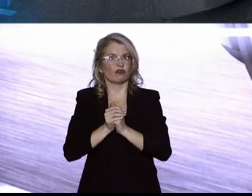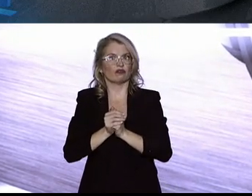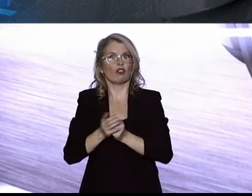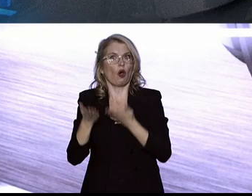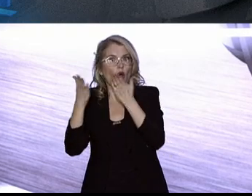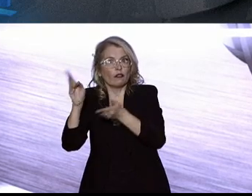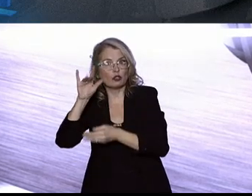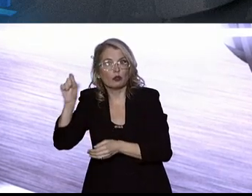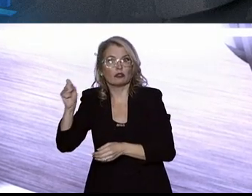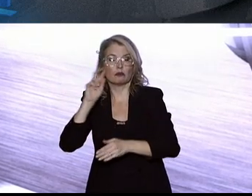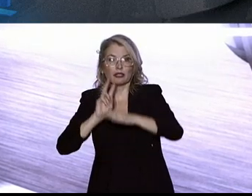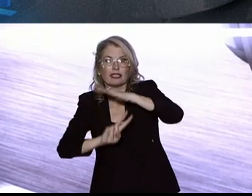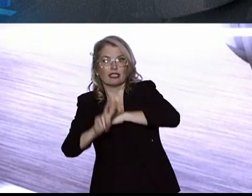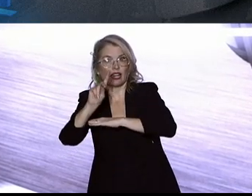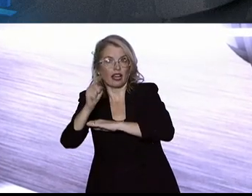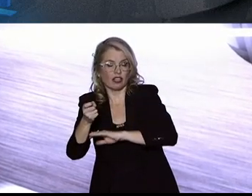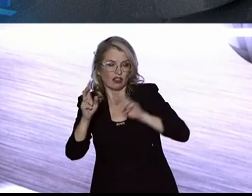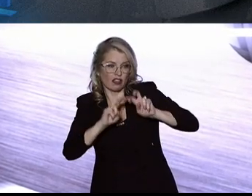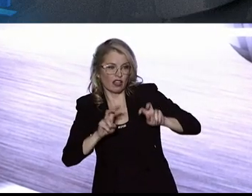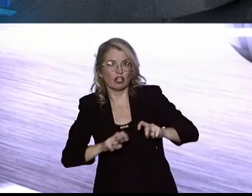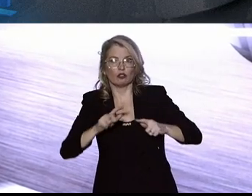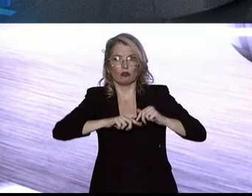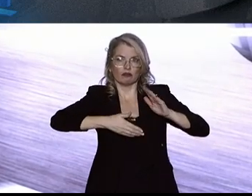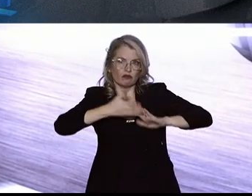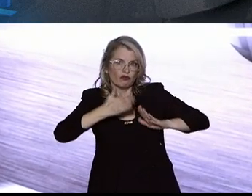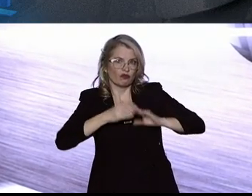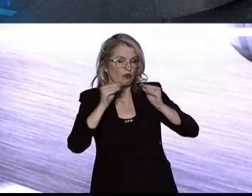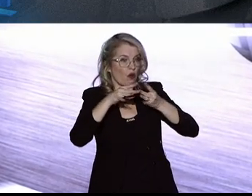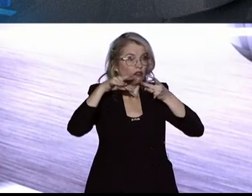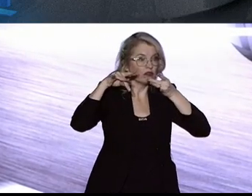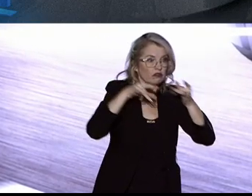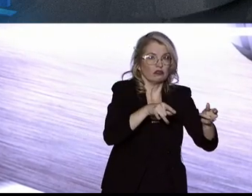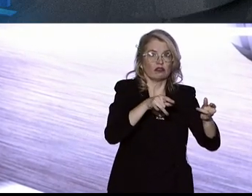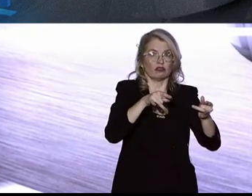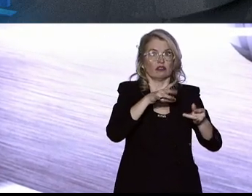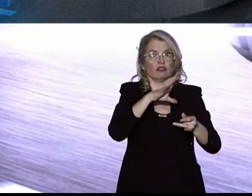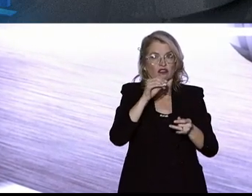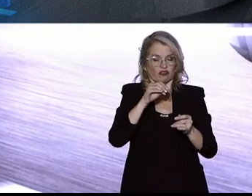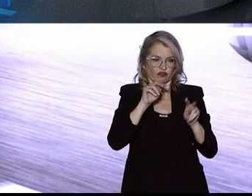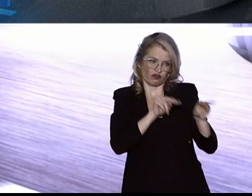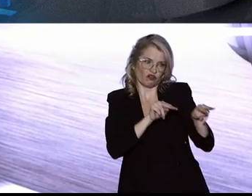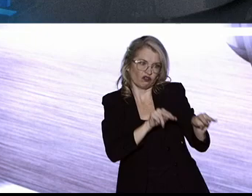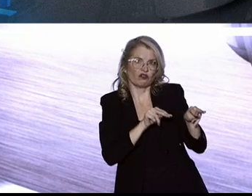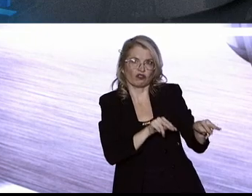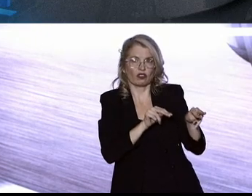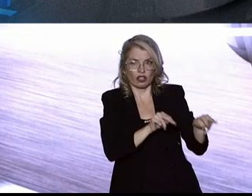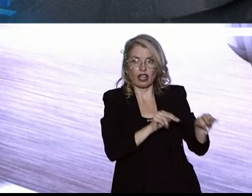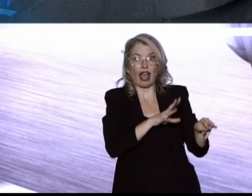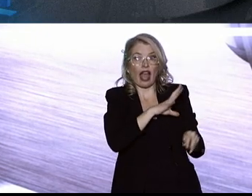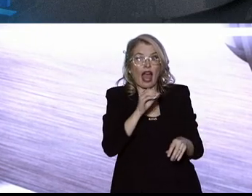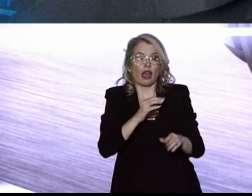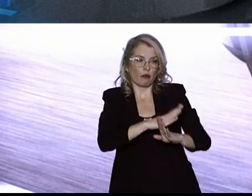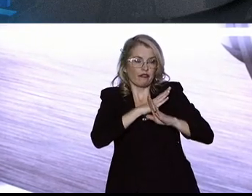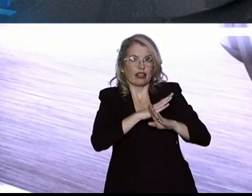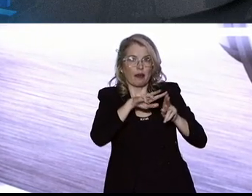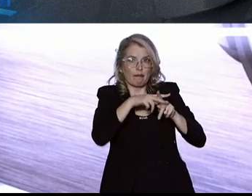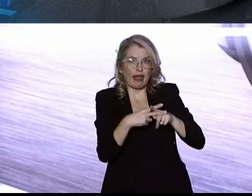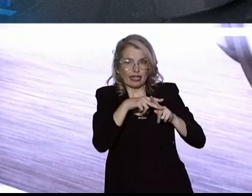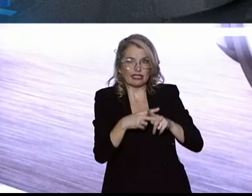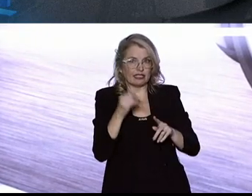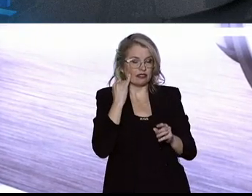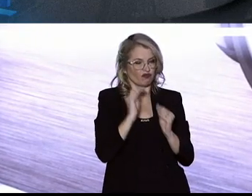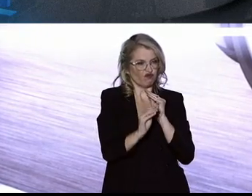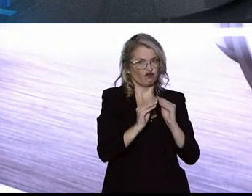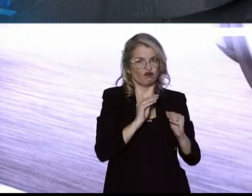as predictive diagnostics to facilitate more efficient condition monitoring and preventive